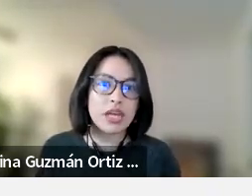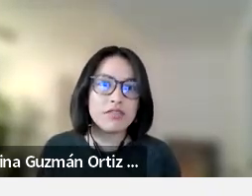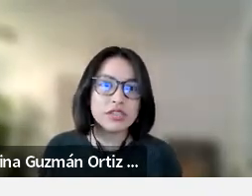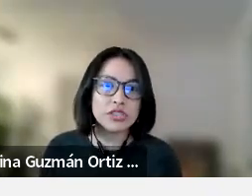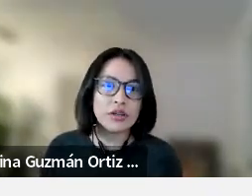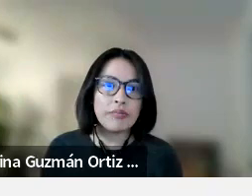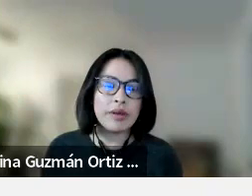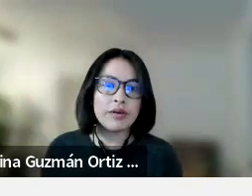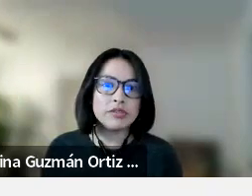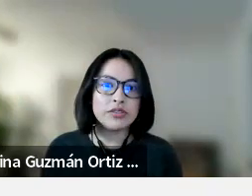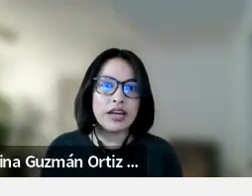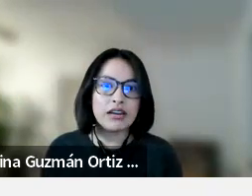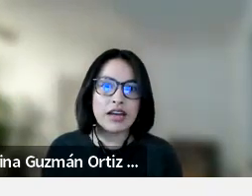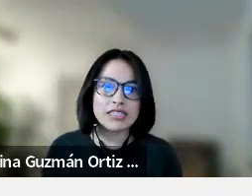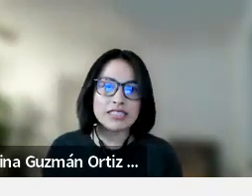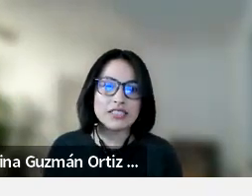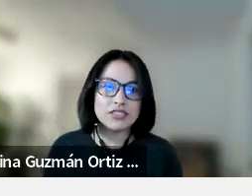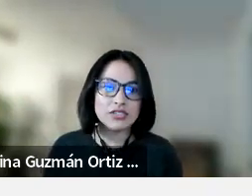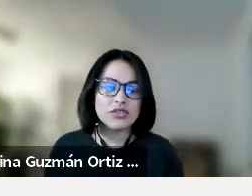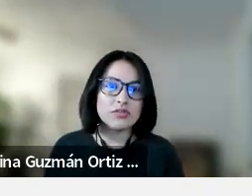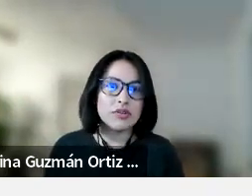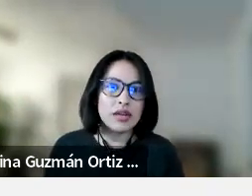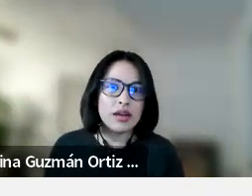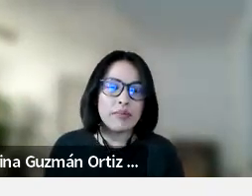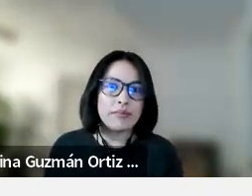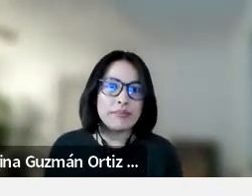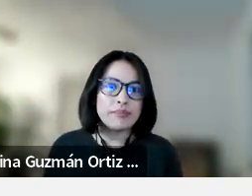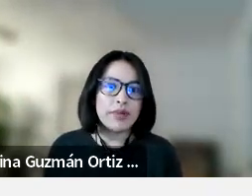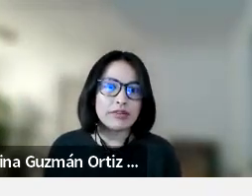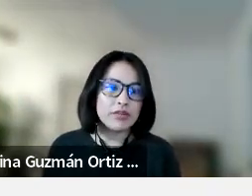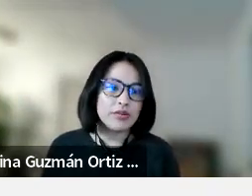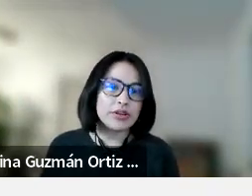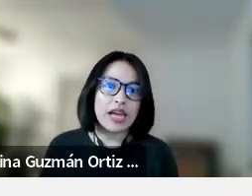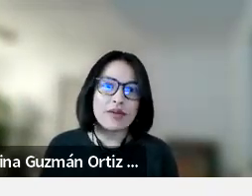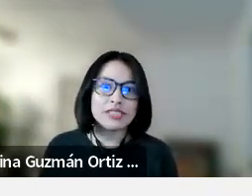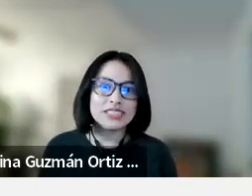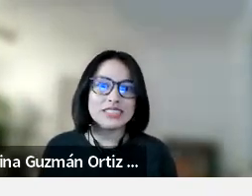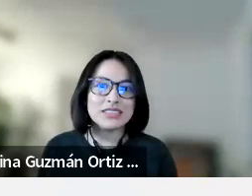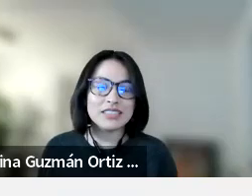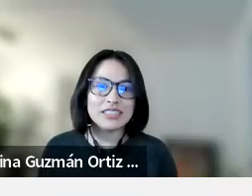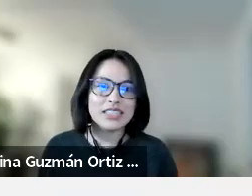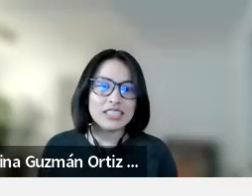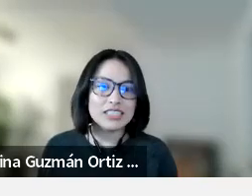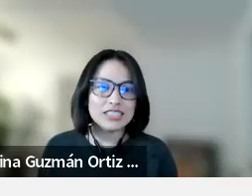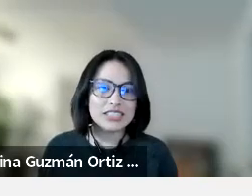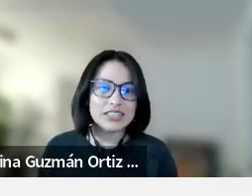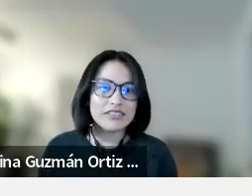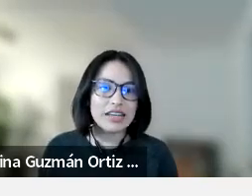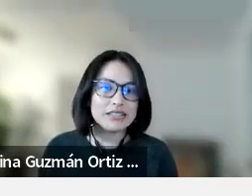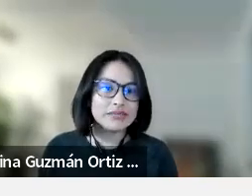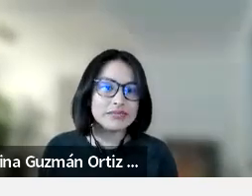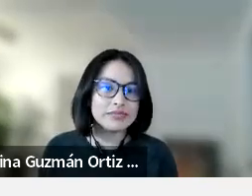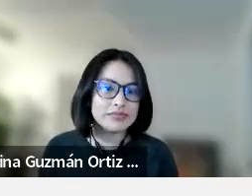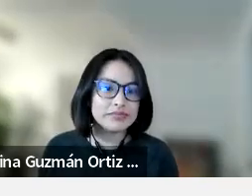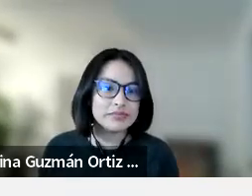the Q&A feature, but do not have access to microphone or cameras, just to